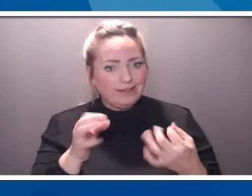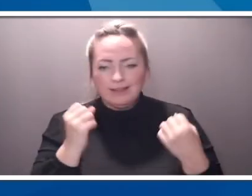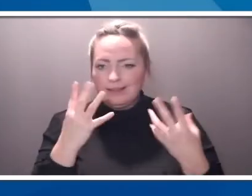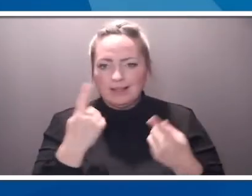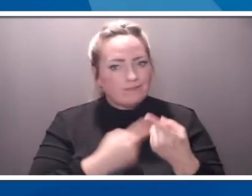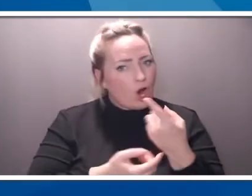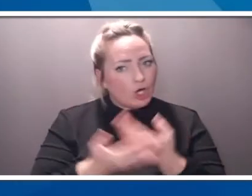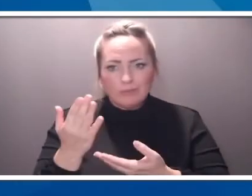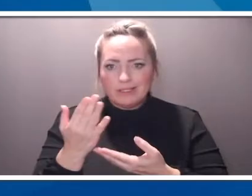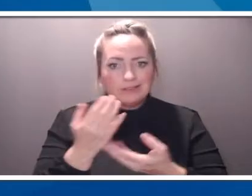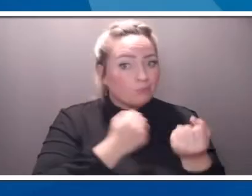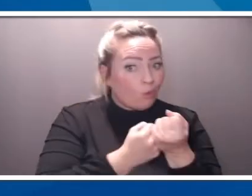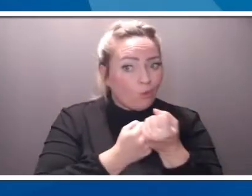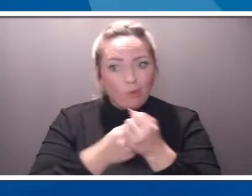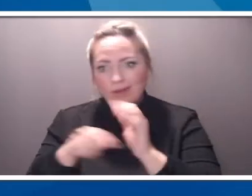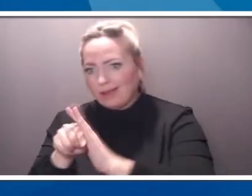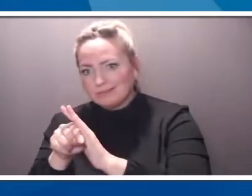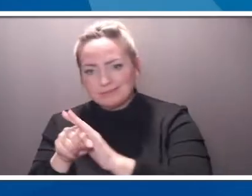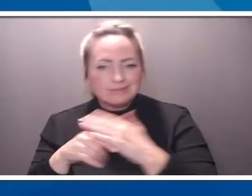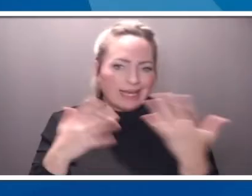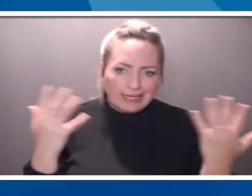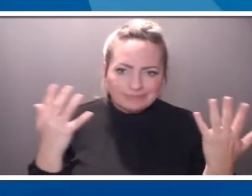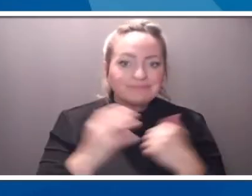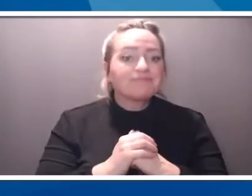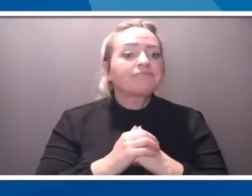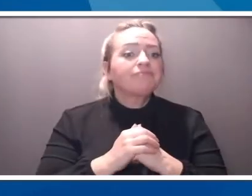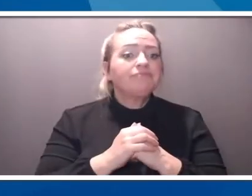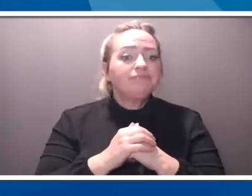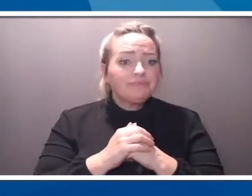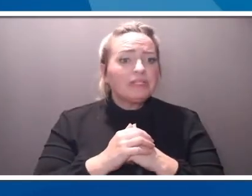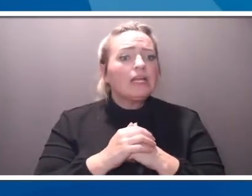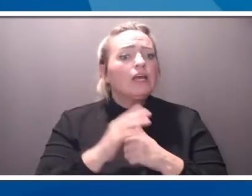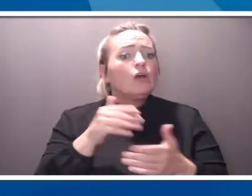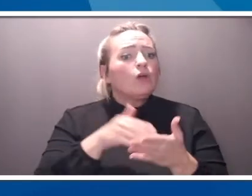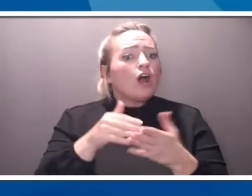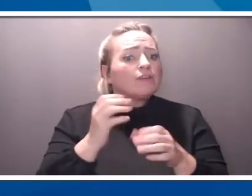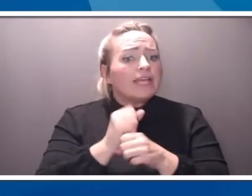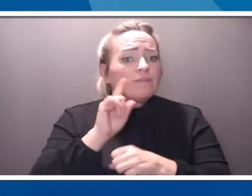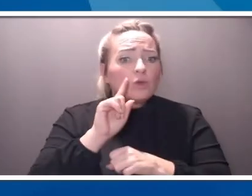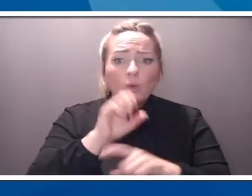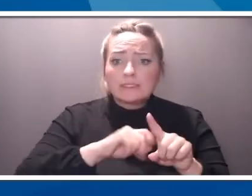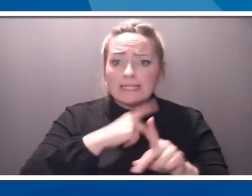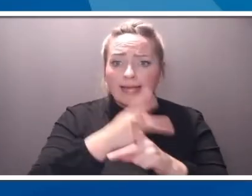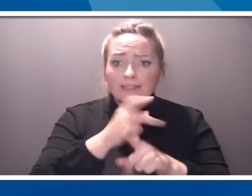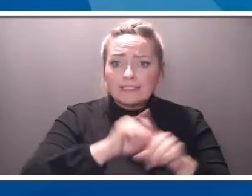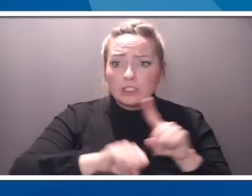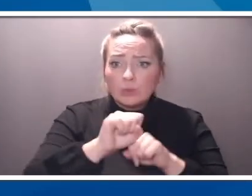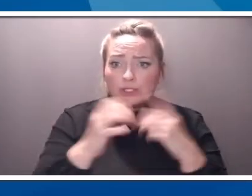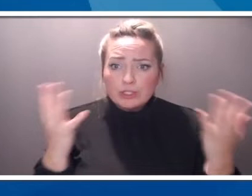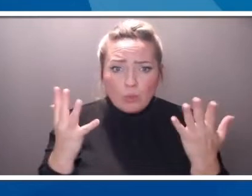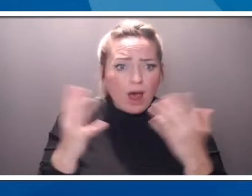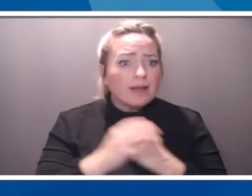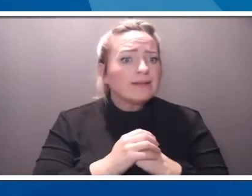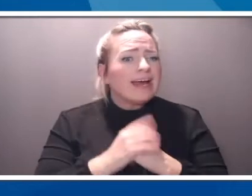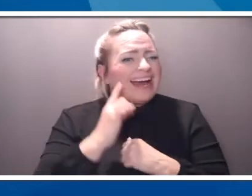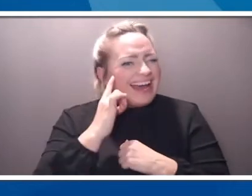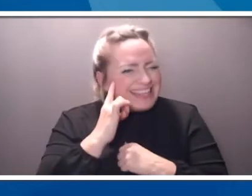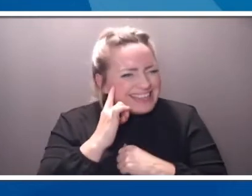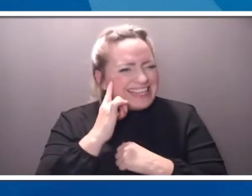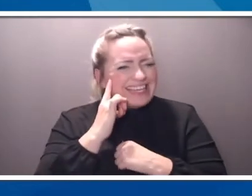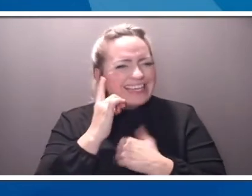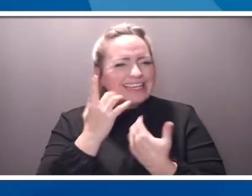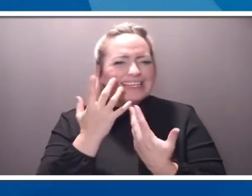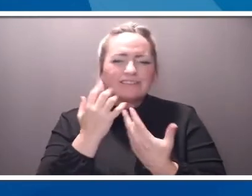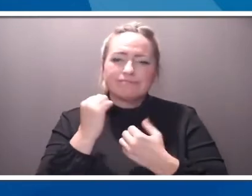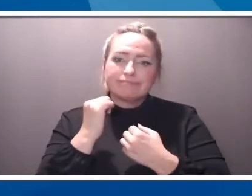really decided. There's lots of arguments for and against. And what we often then get in those situations is,